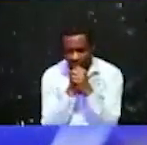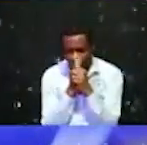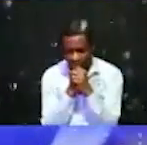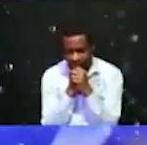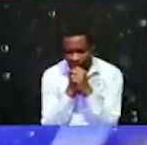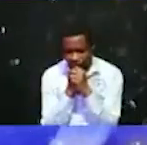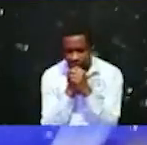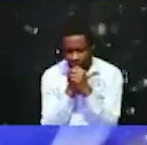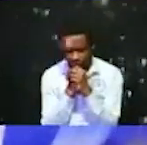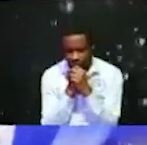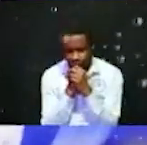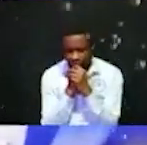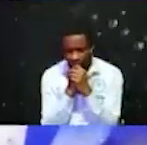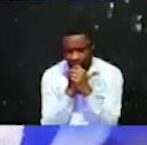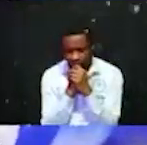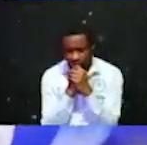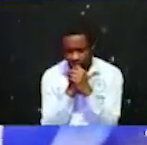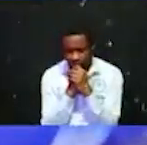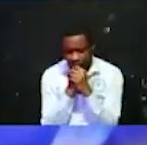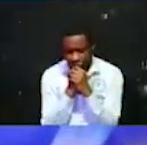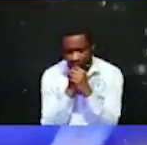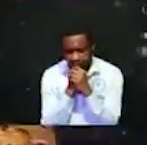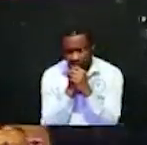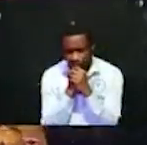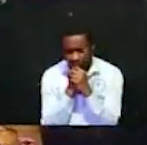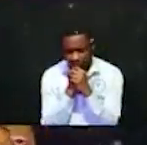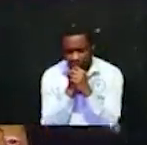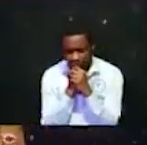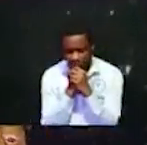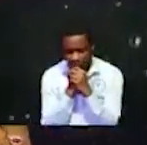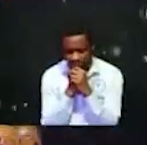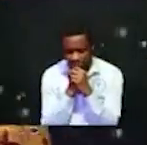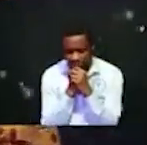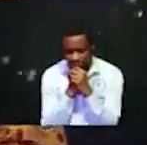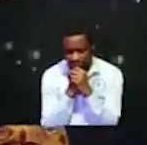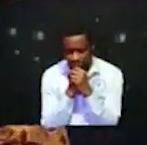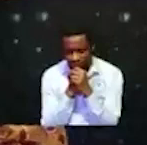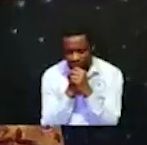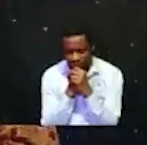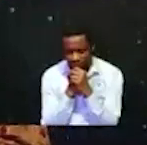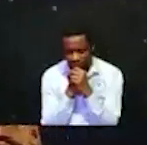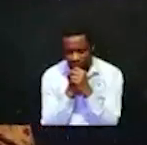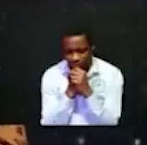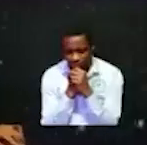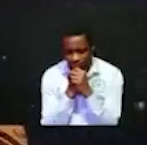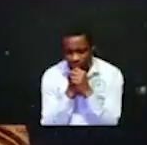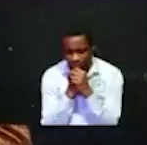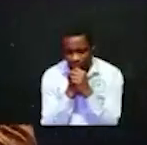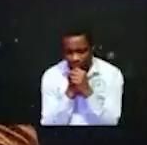Lord. Rakabada boshata reiki dile bado shata yanda boshata.